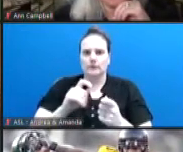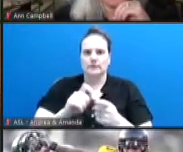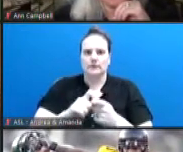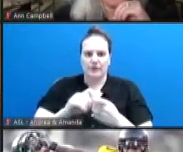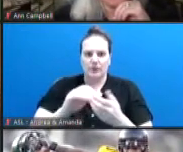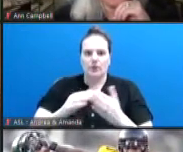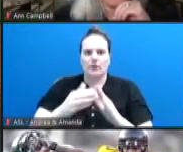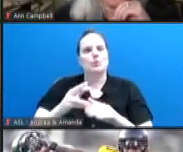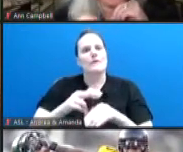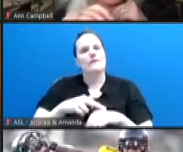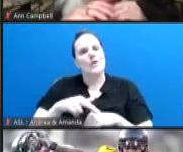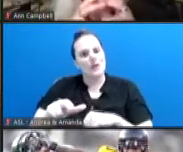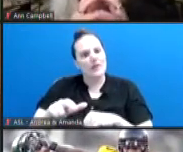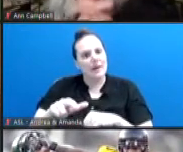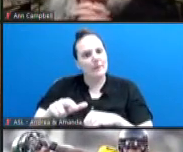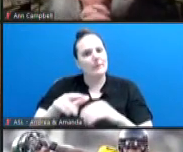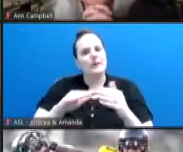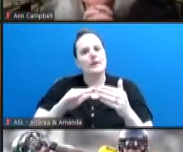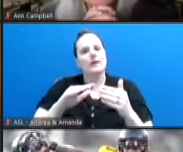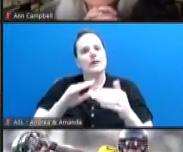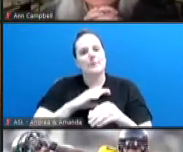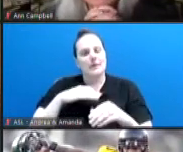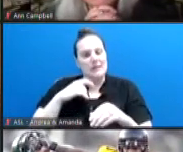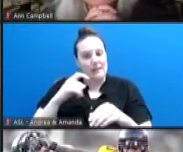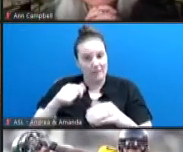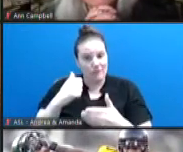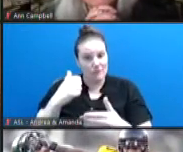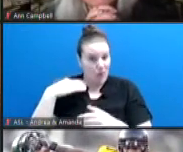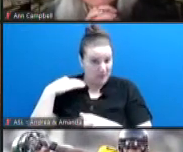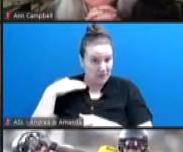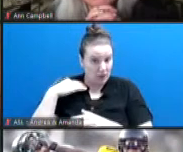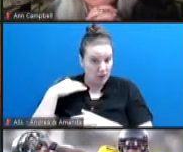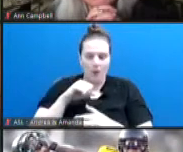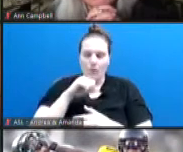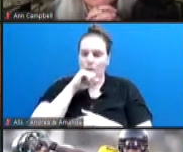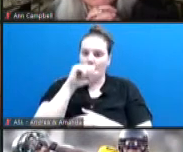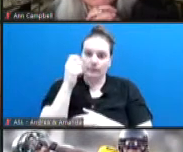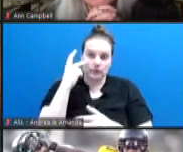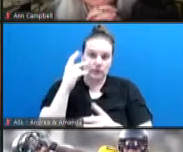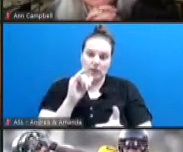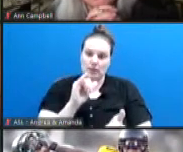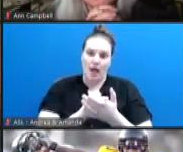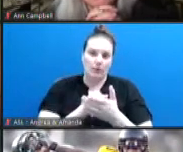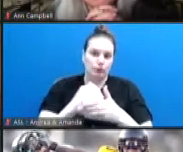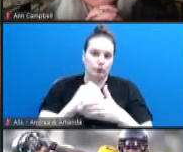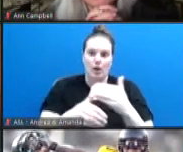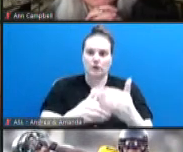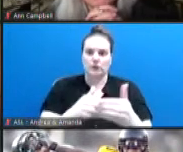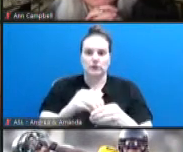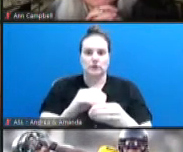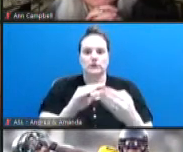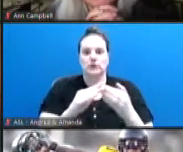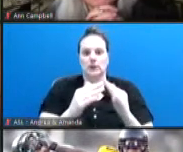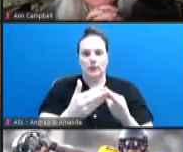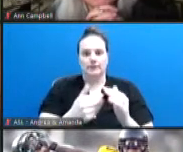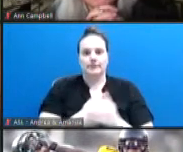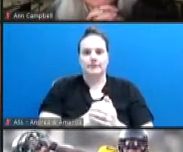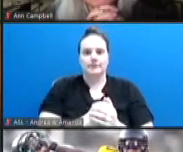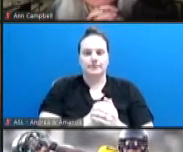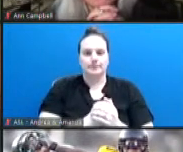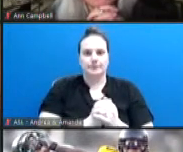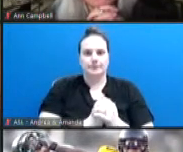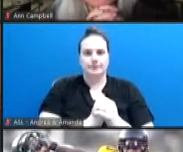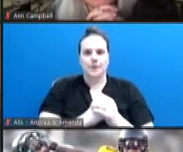refer them to committees that need volunteers. And so I just love to see that process in the city